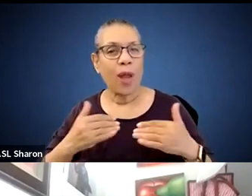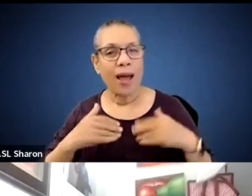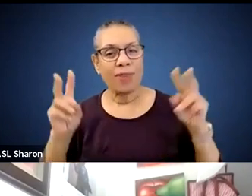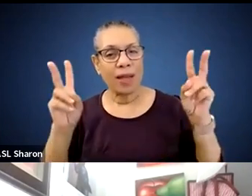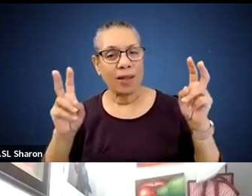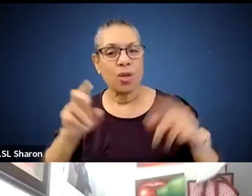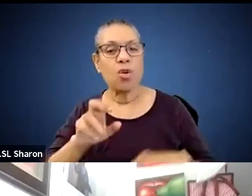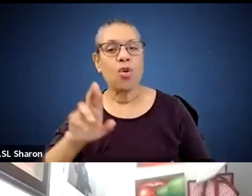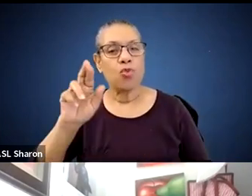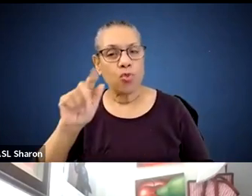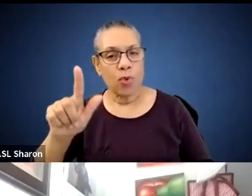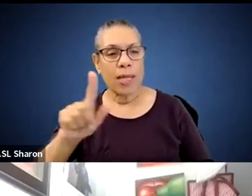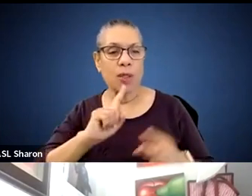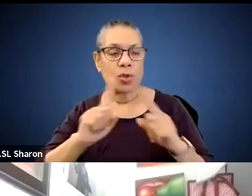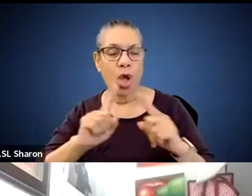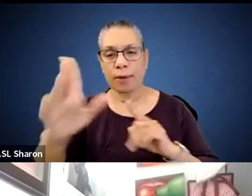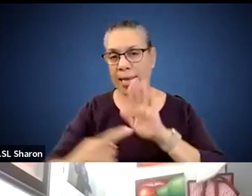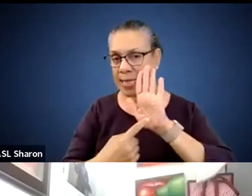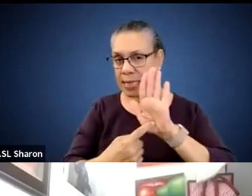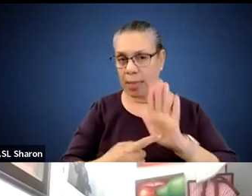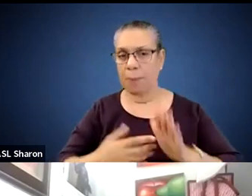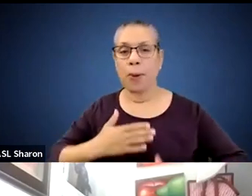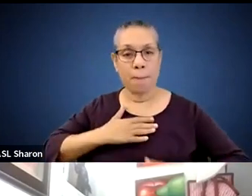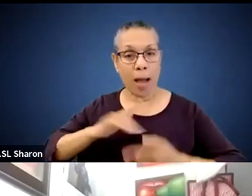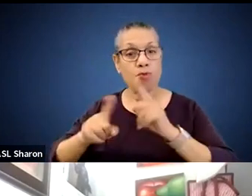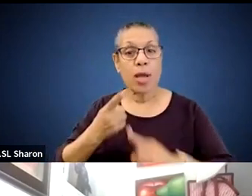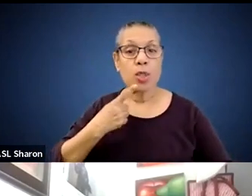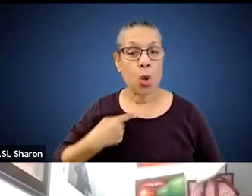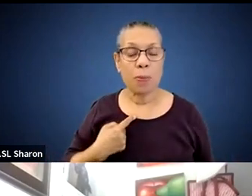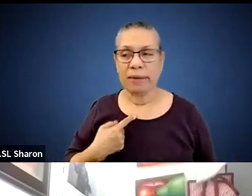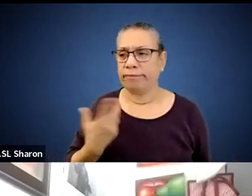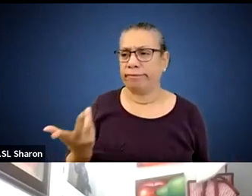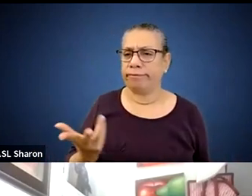this is one of what one of my friends said there isn't that real talk